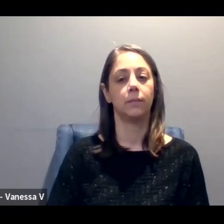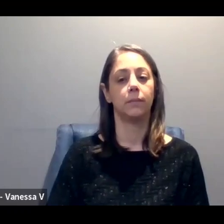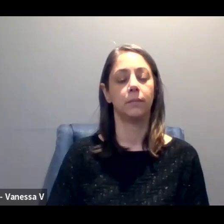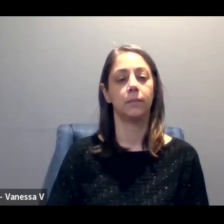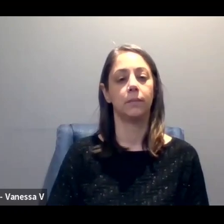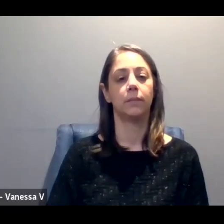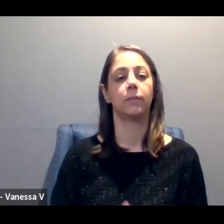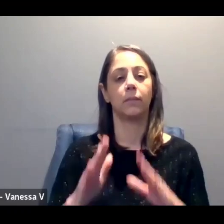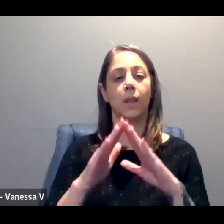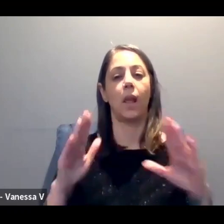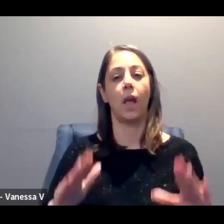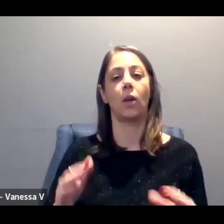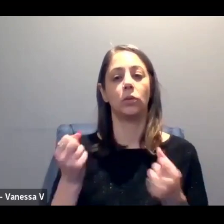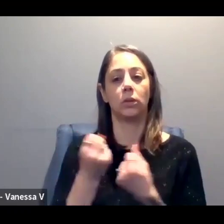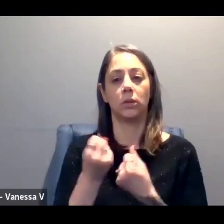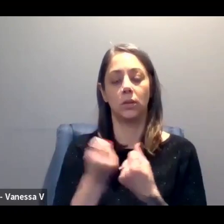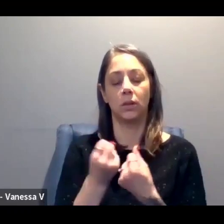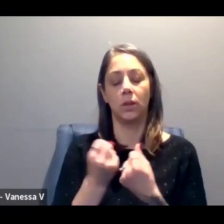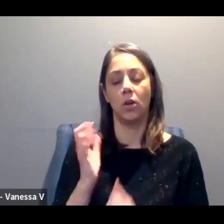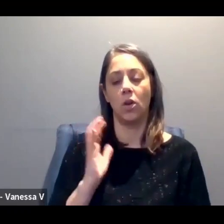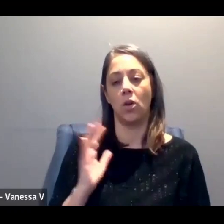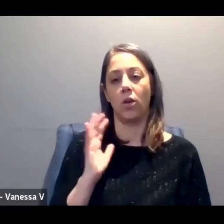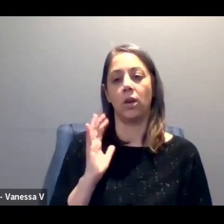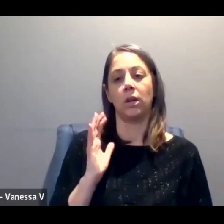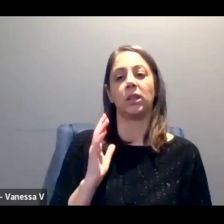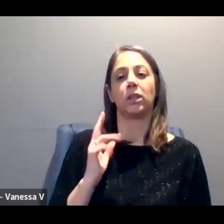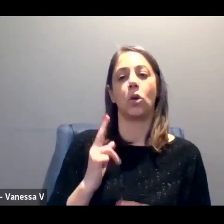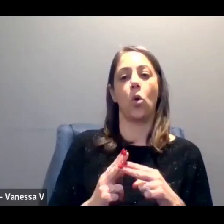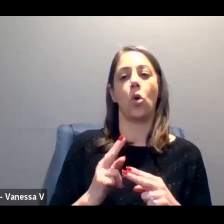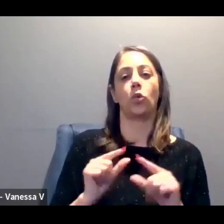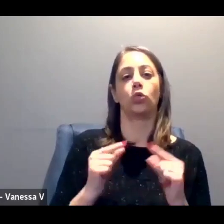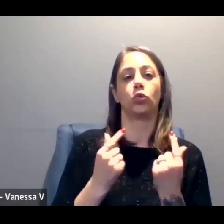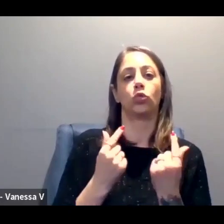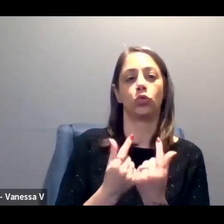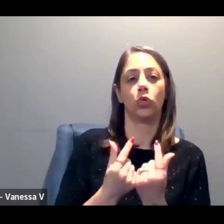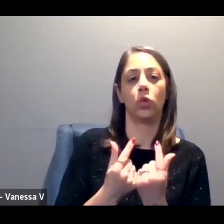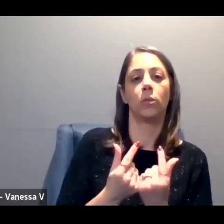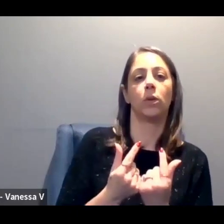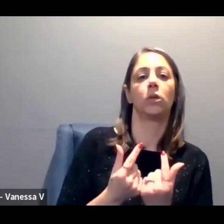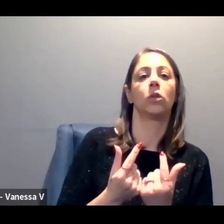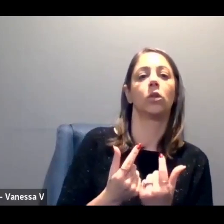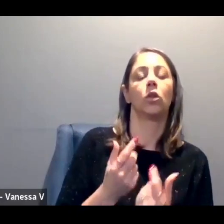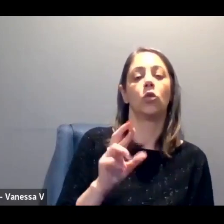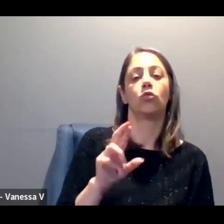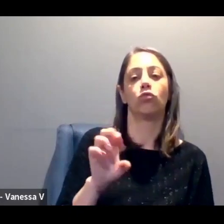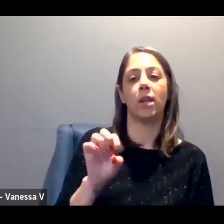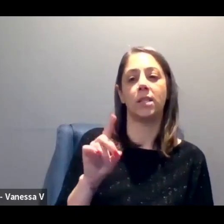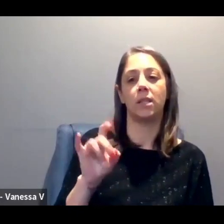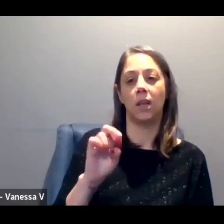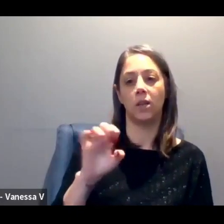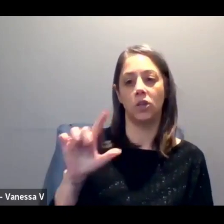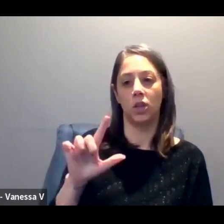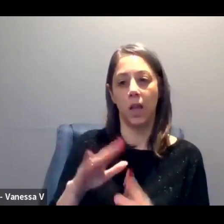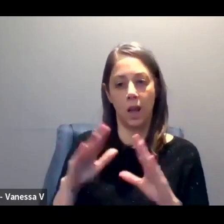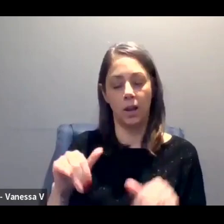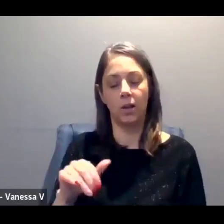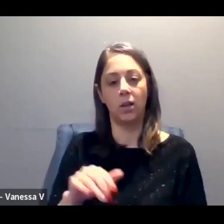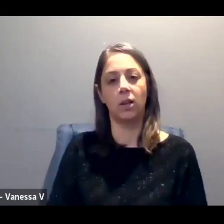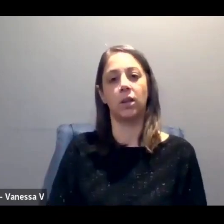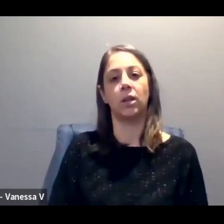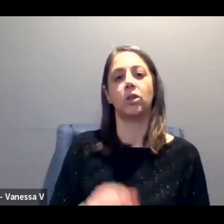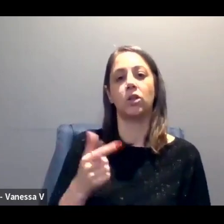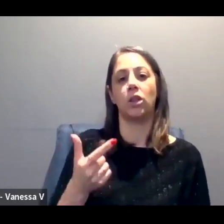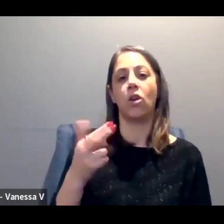So housing support, formerly known as group residential housing or GRH, is a state-funded